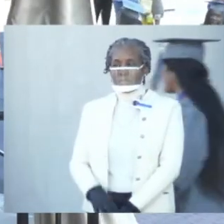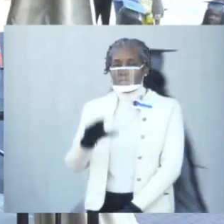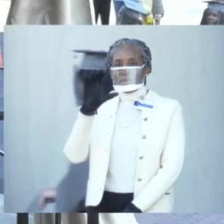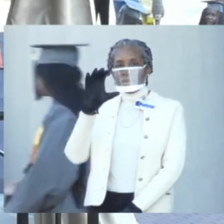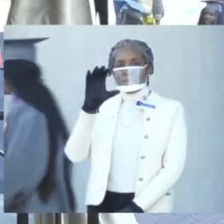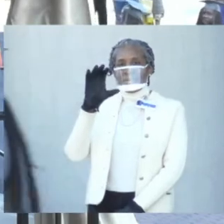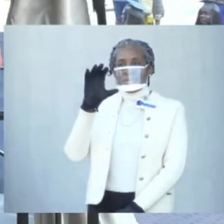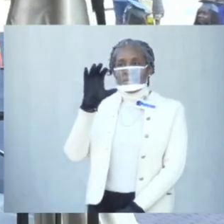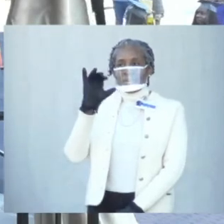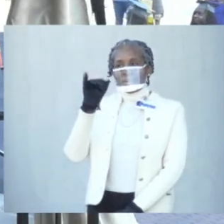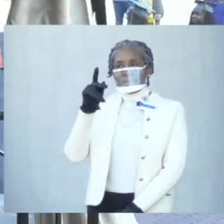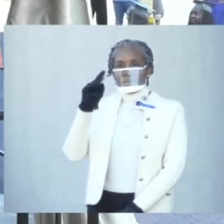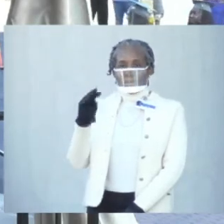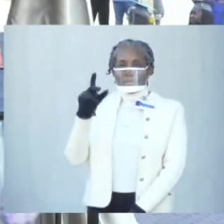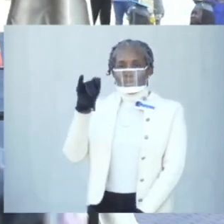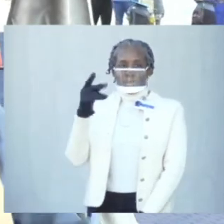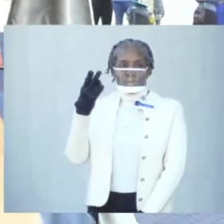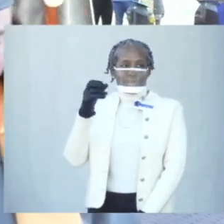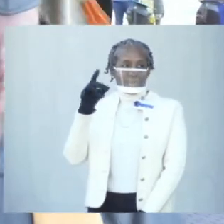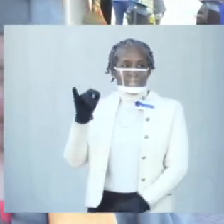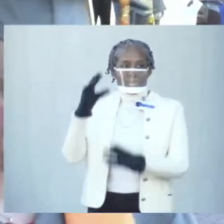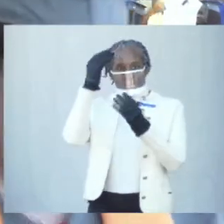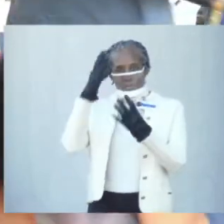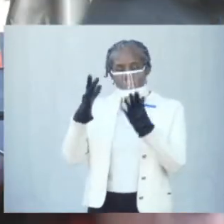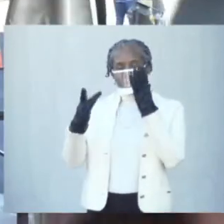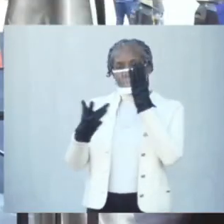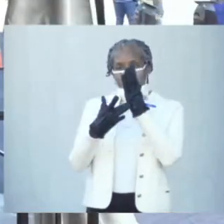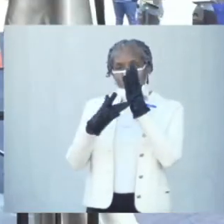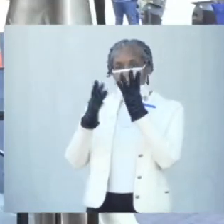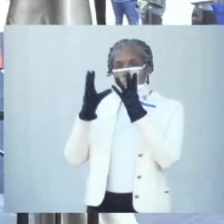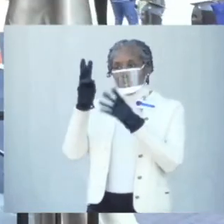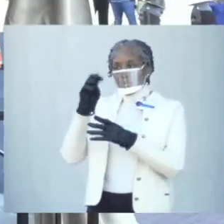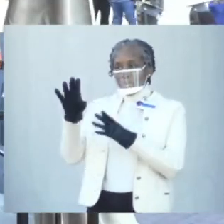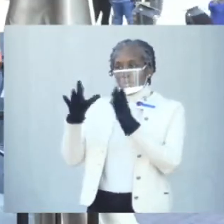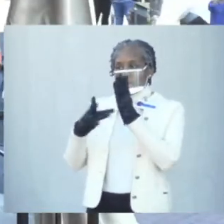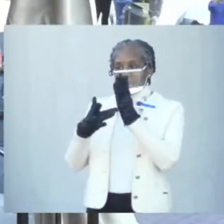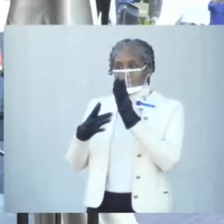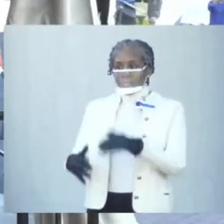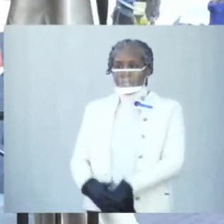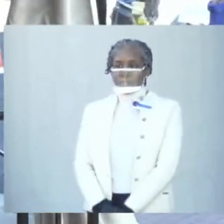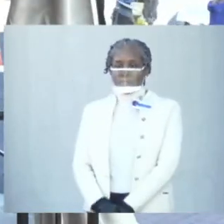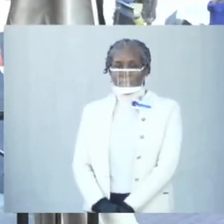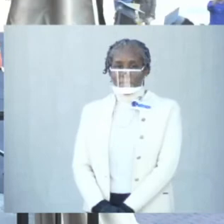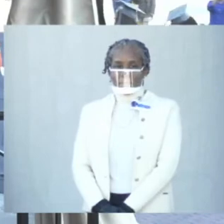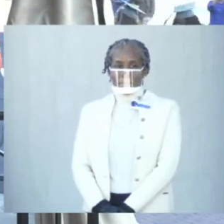Kendall Cheek, Information Technology, Web Technologies.